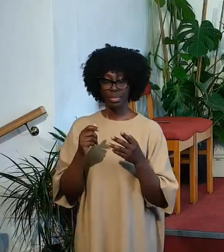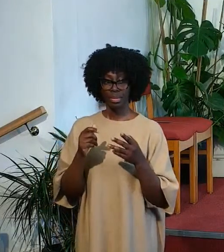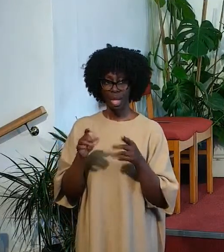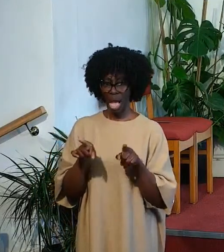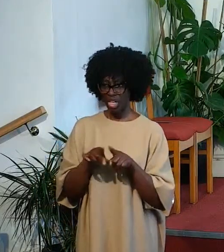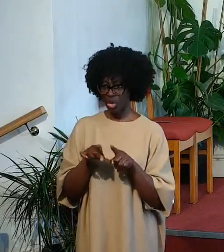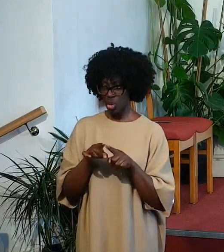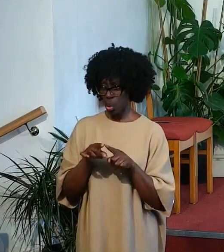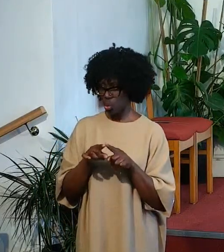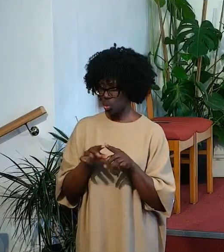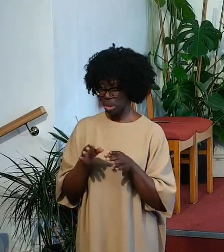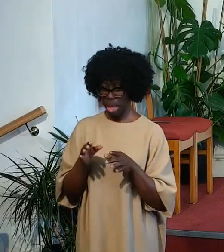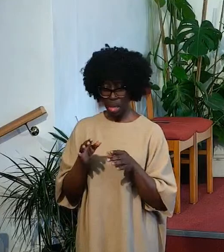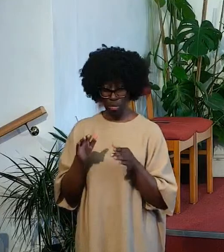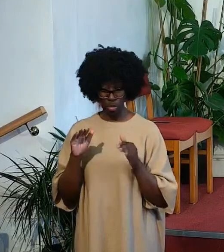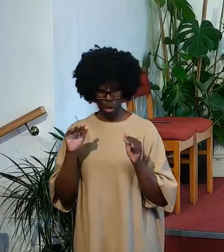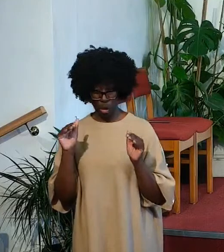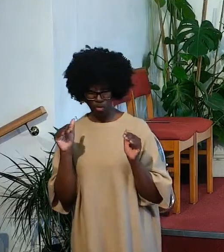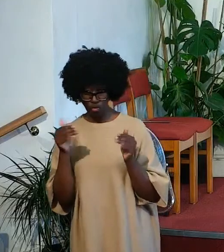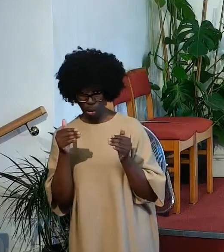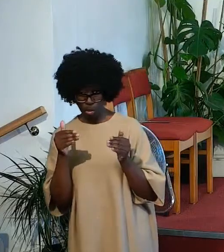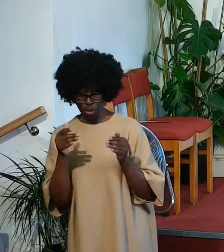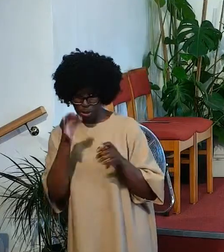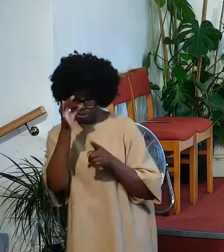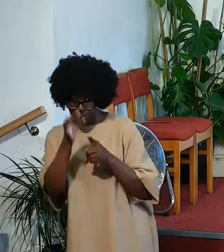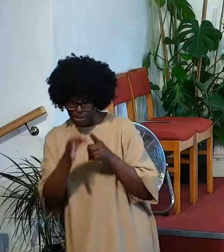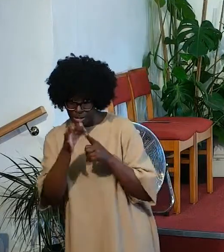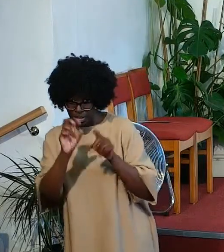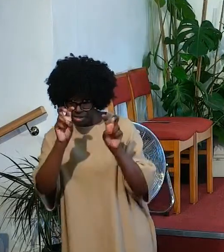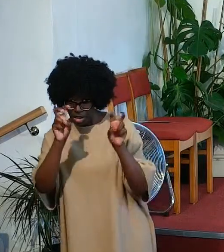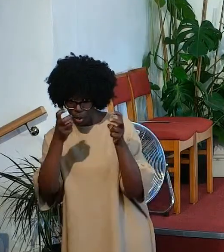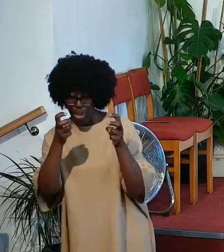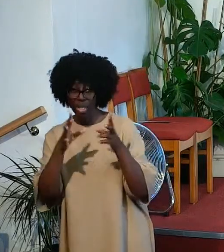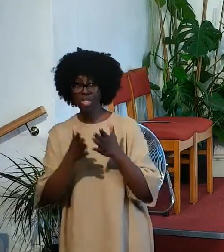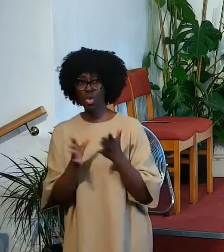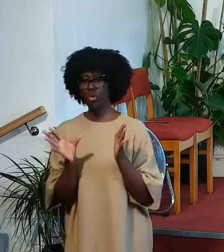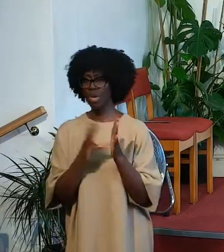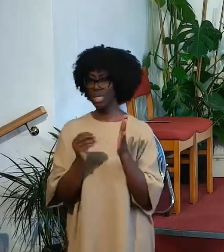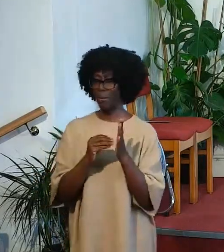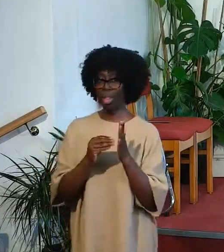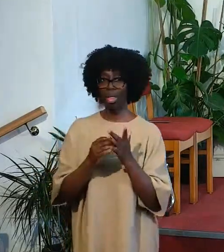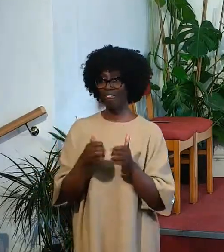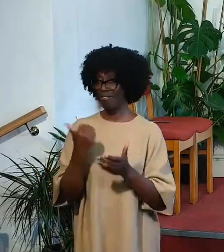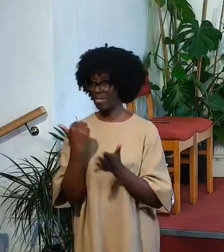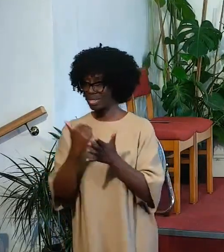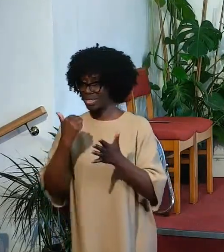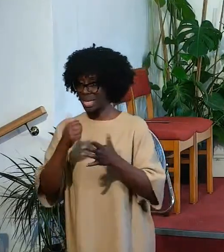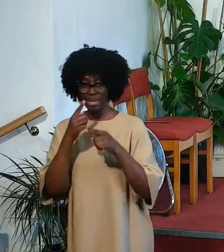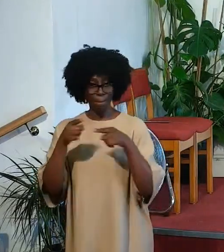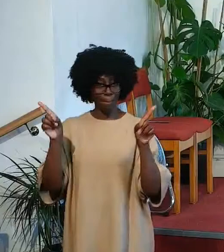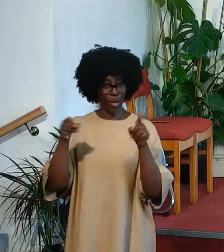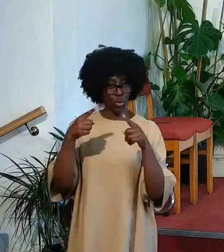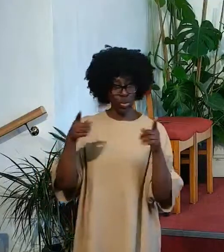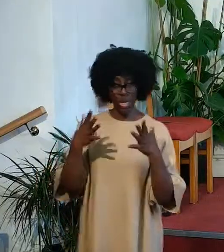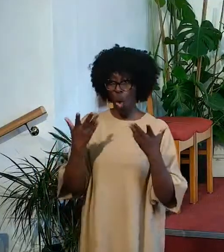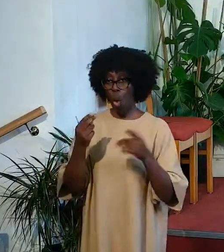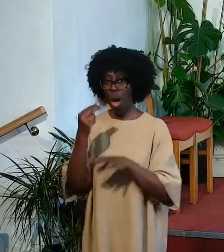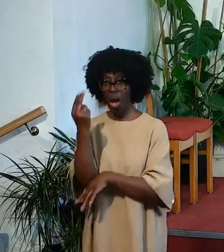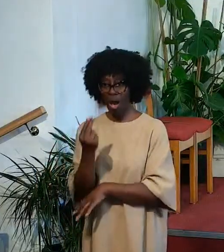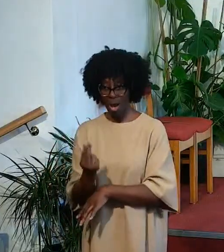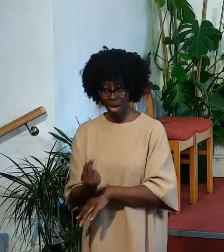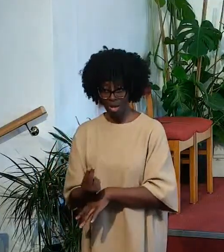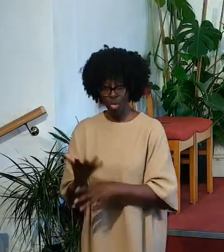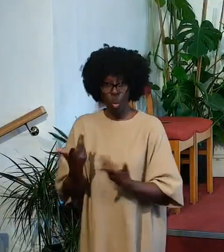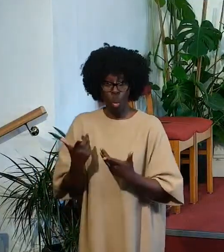specific topics, and I described some of those. They're patterns. They may be very good musically. They may even be good at art